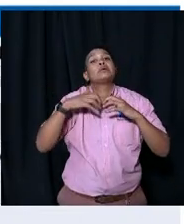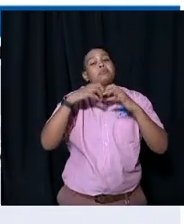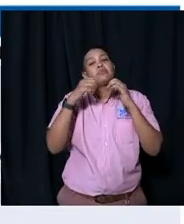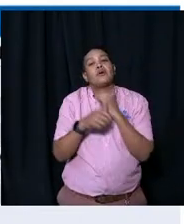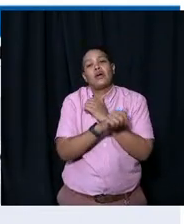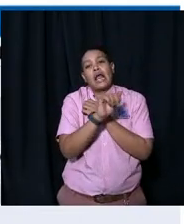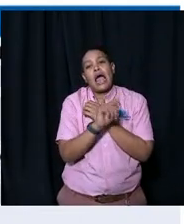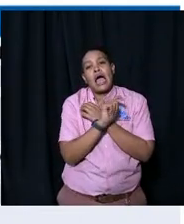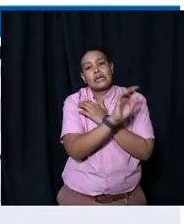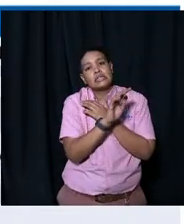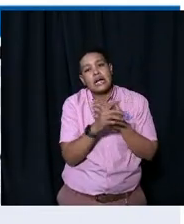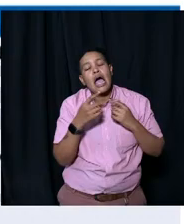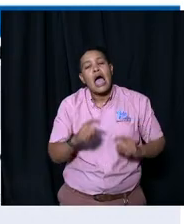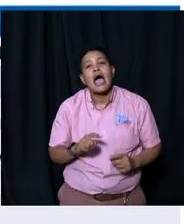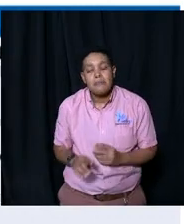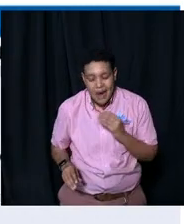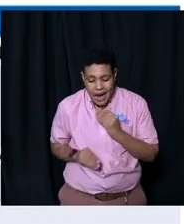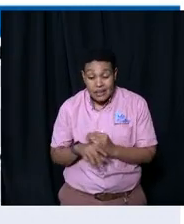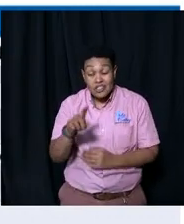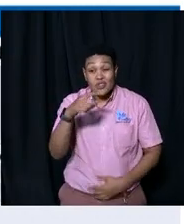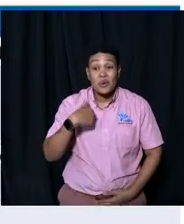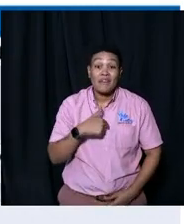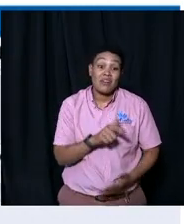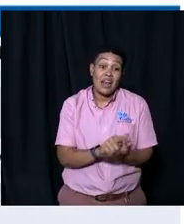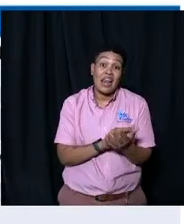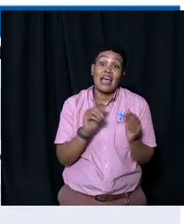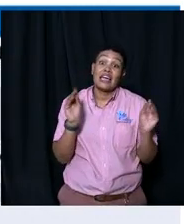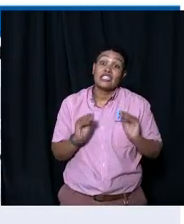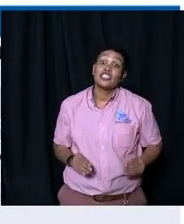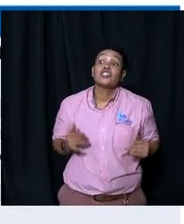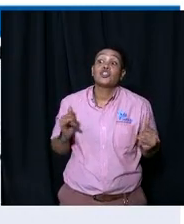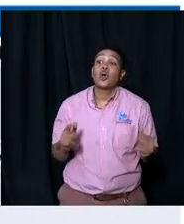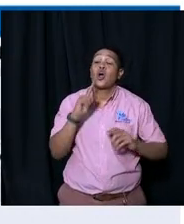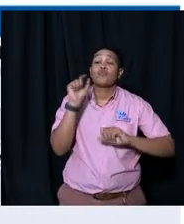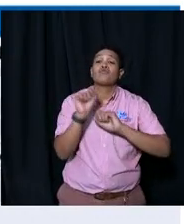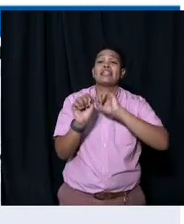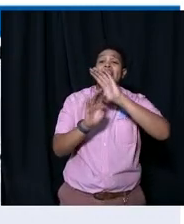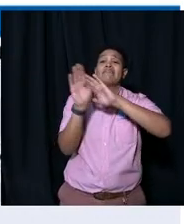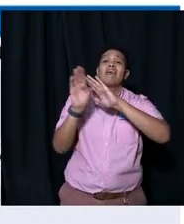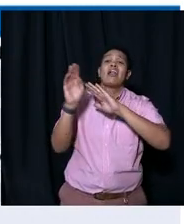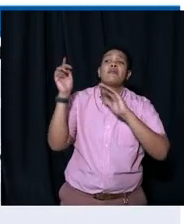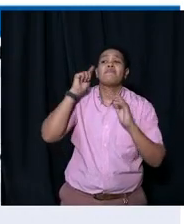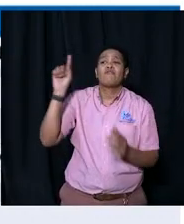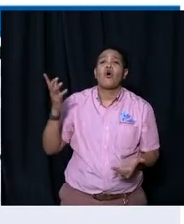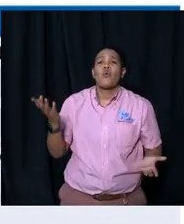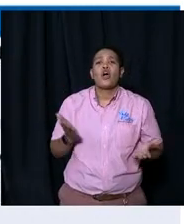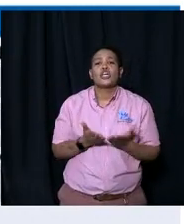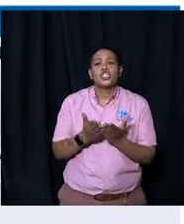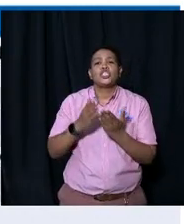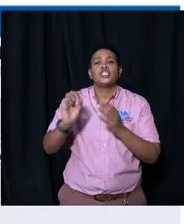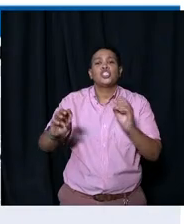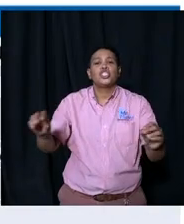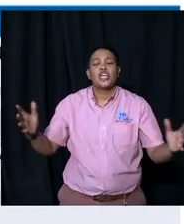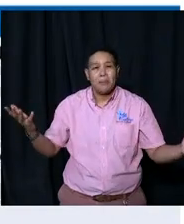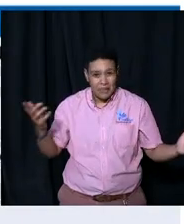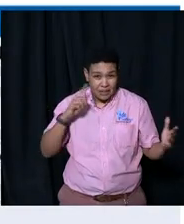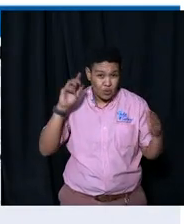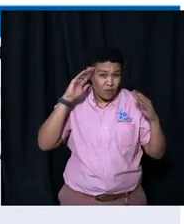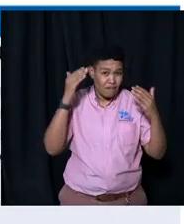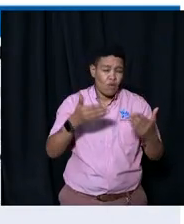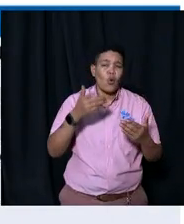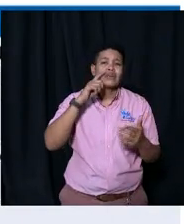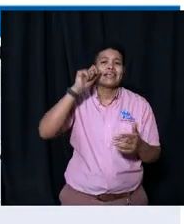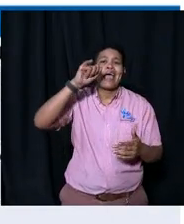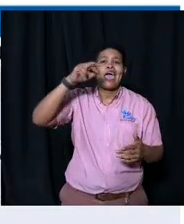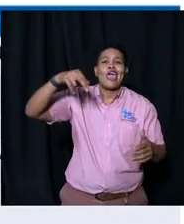act, and there is legislation being developed for shipping to deal with air emissions